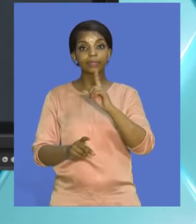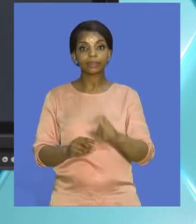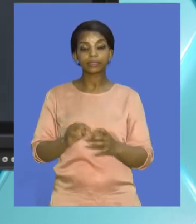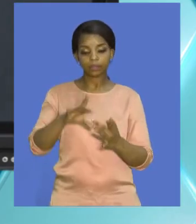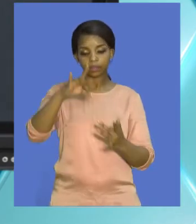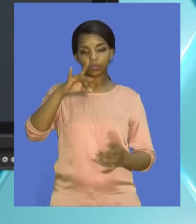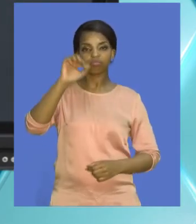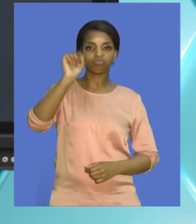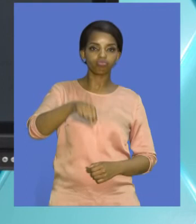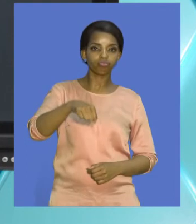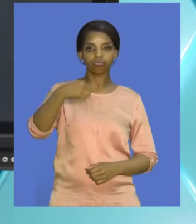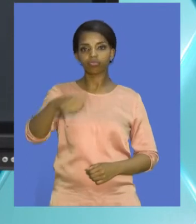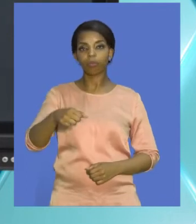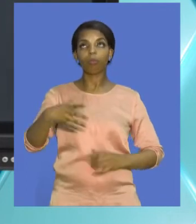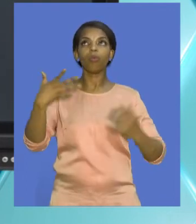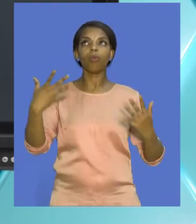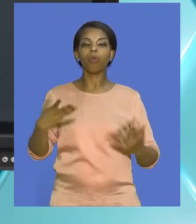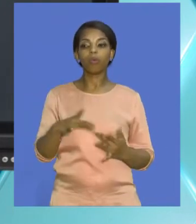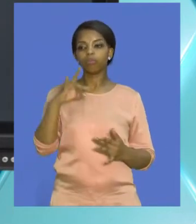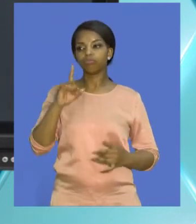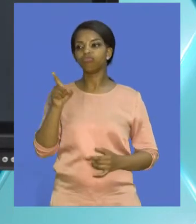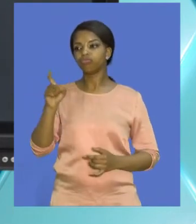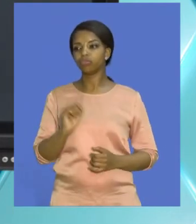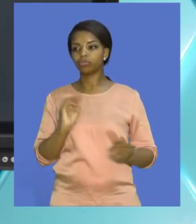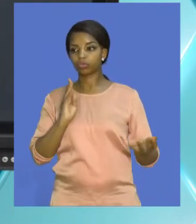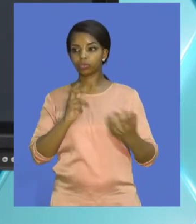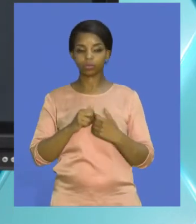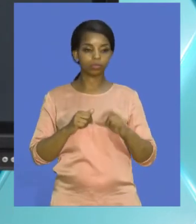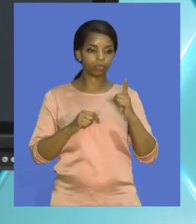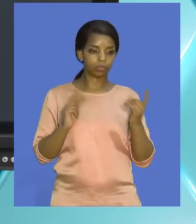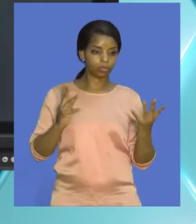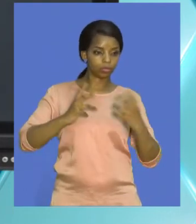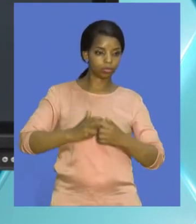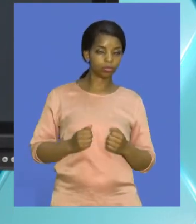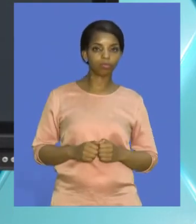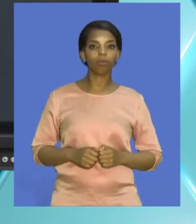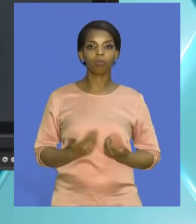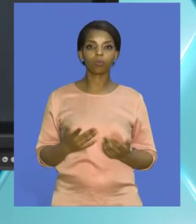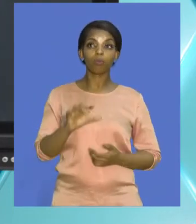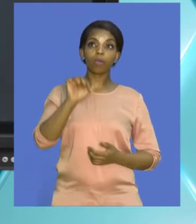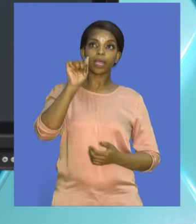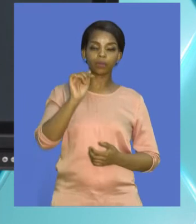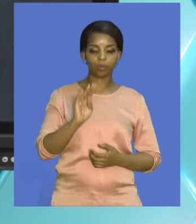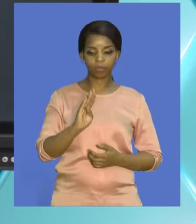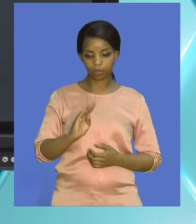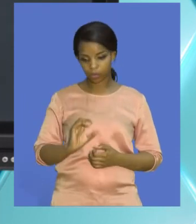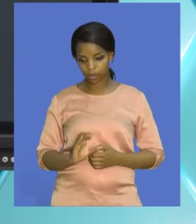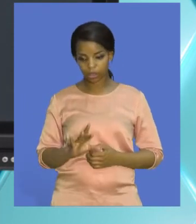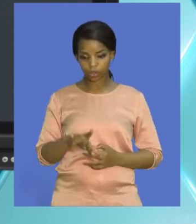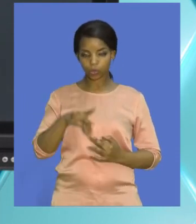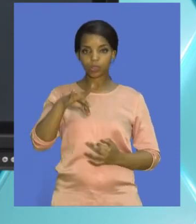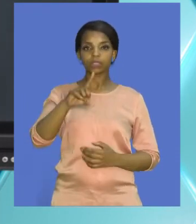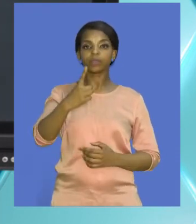the conceptual understanding of any physics concept, right? So you need to be able to apply the Coulombs law, you